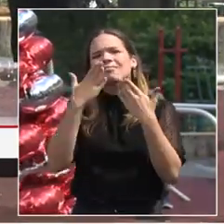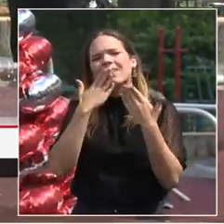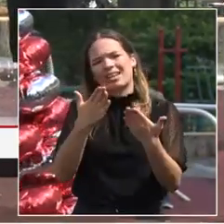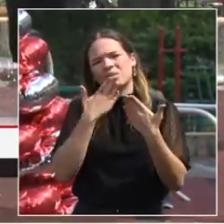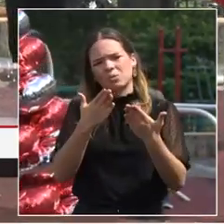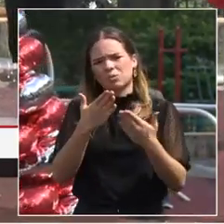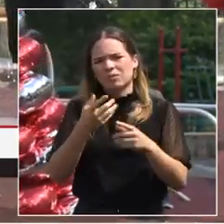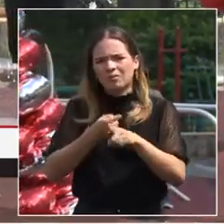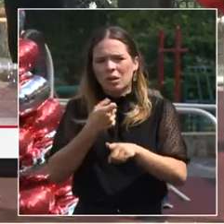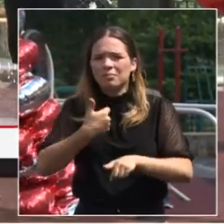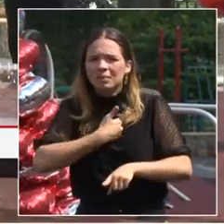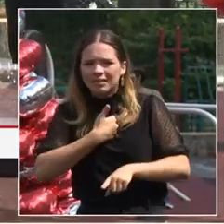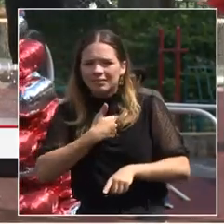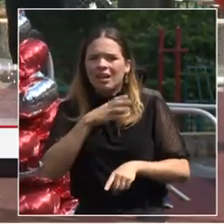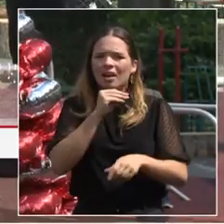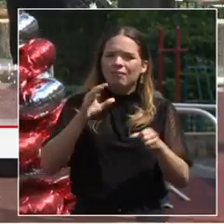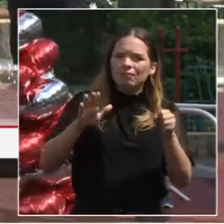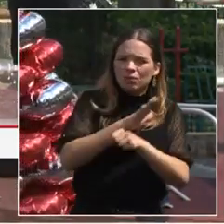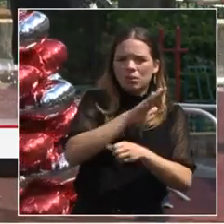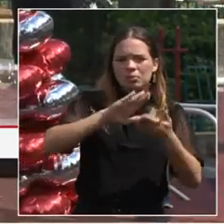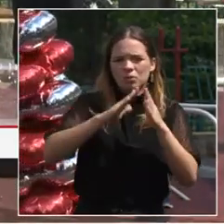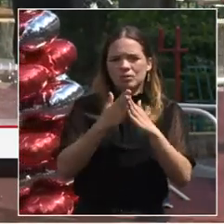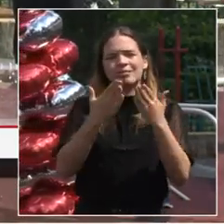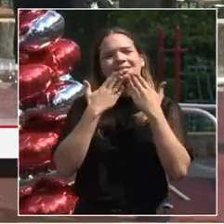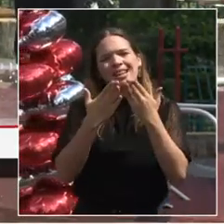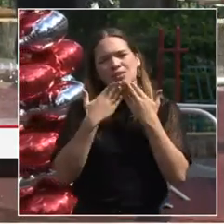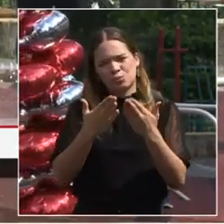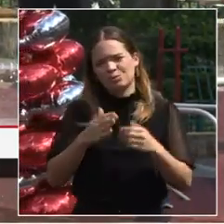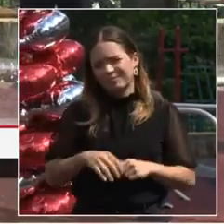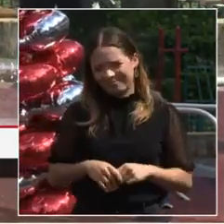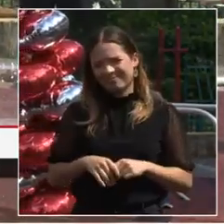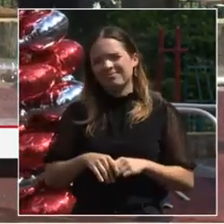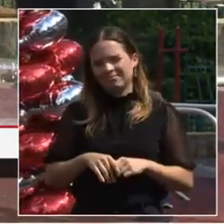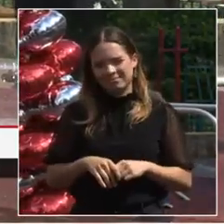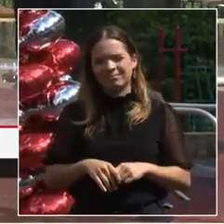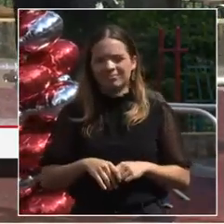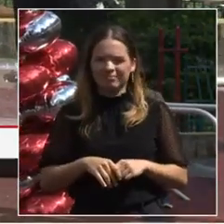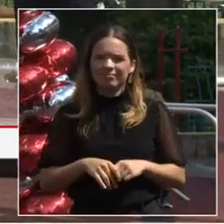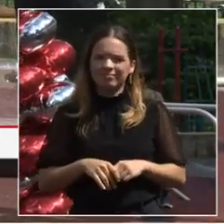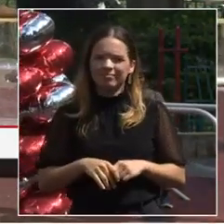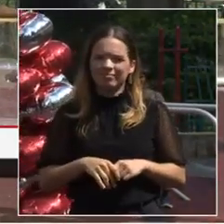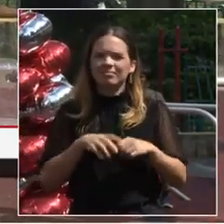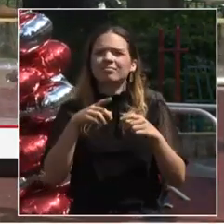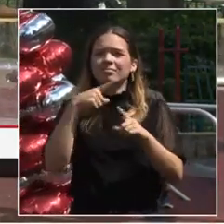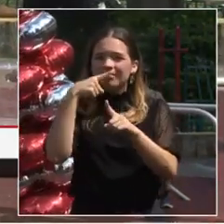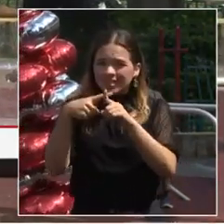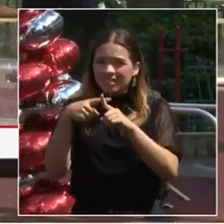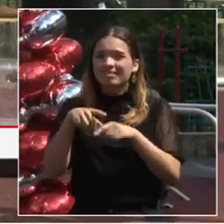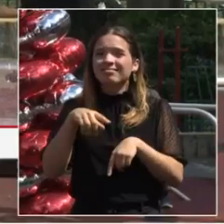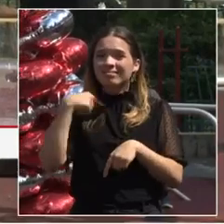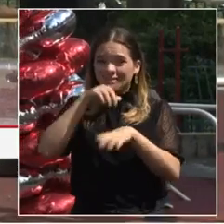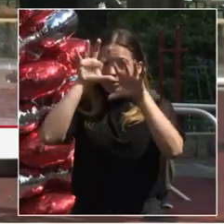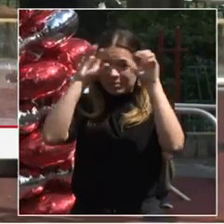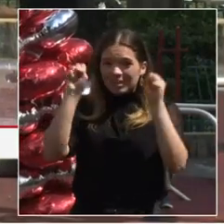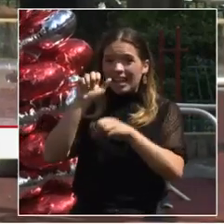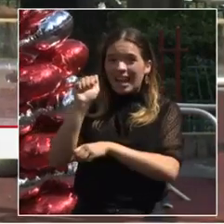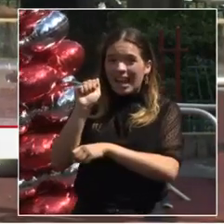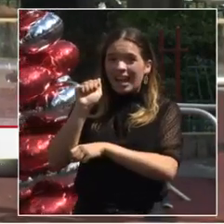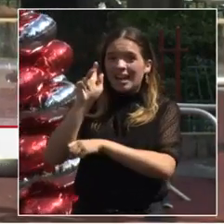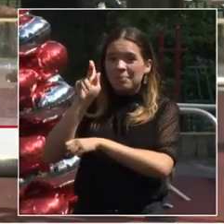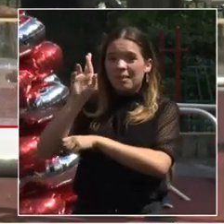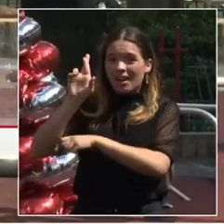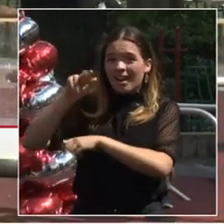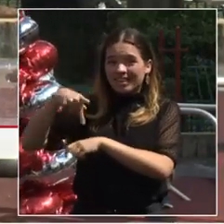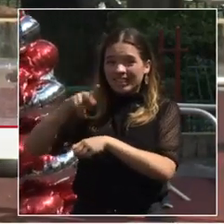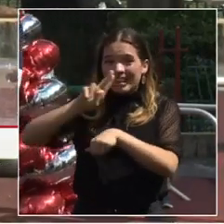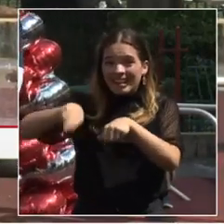the entire community. And Joanne, we have the amazing ability to have the actual president of AARP. I mean, we're talking national AARP. And she's